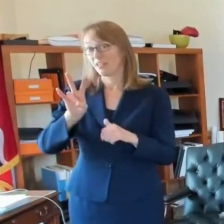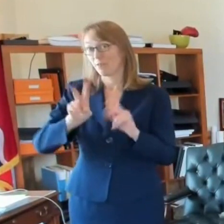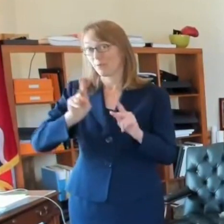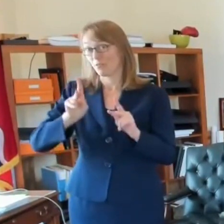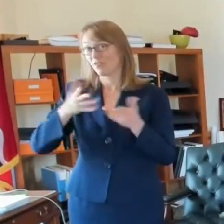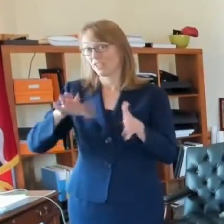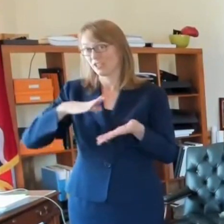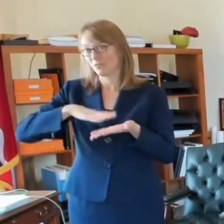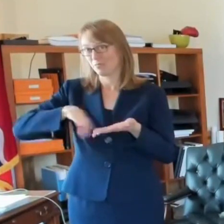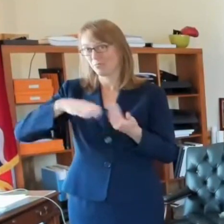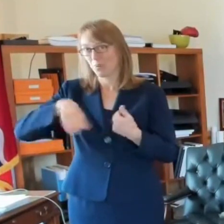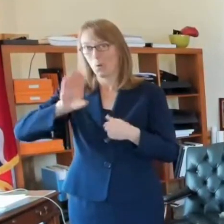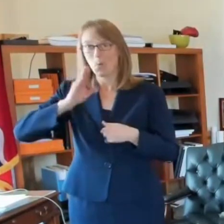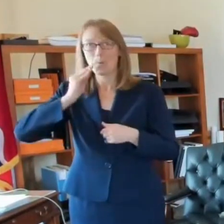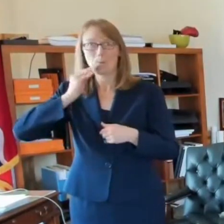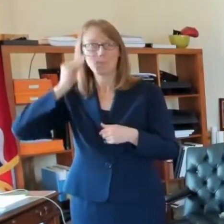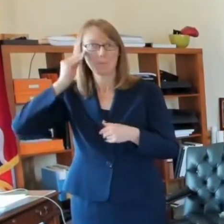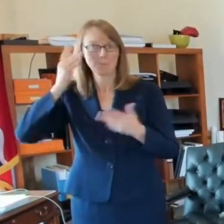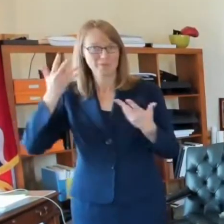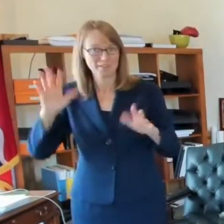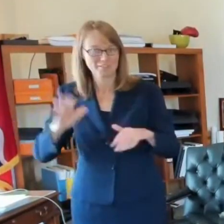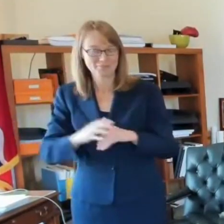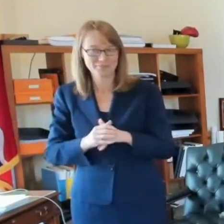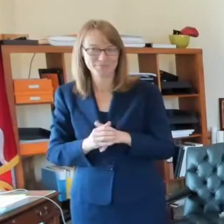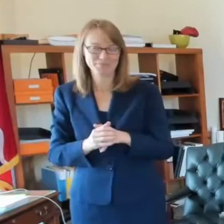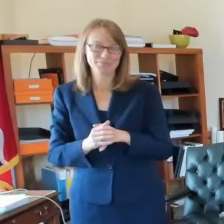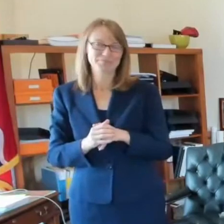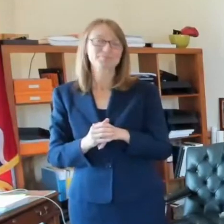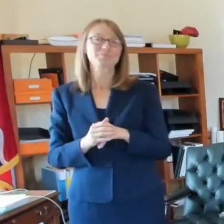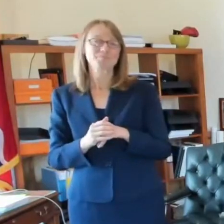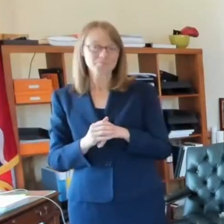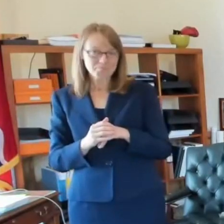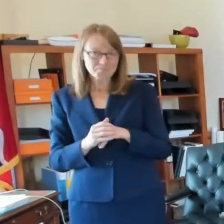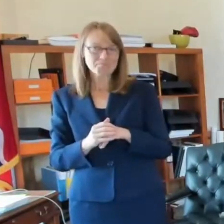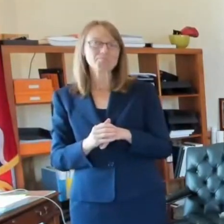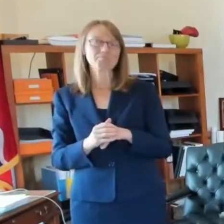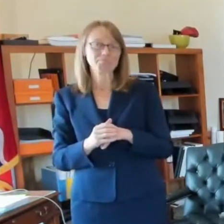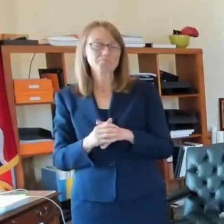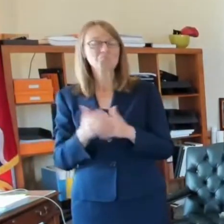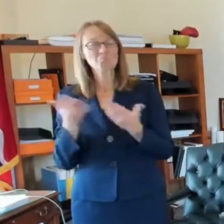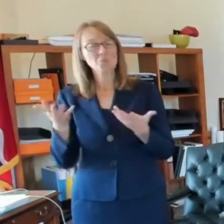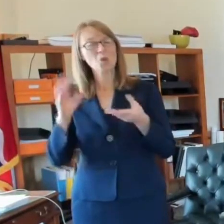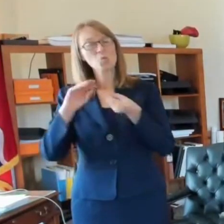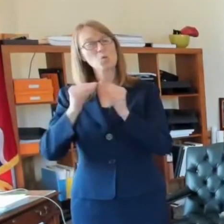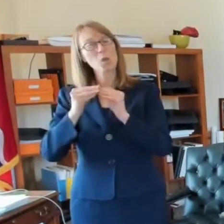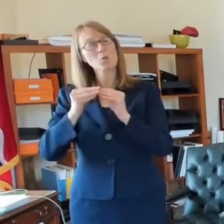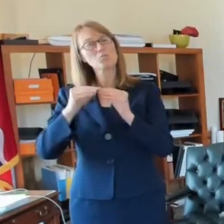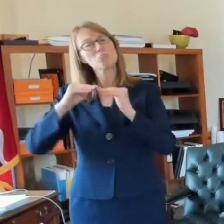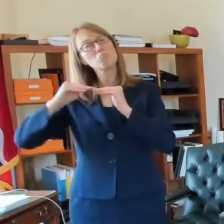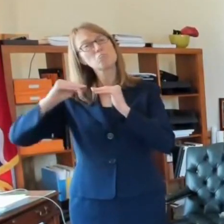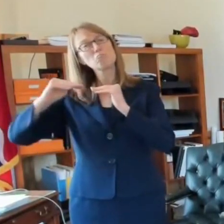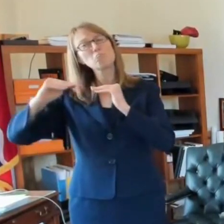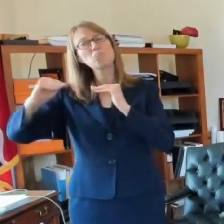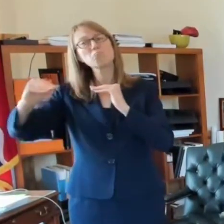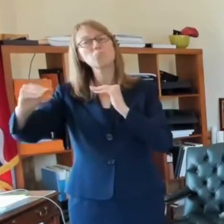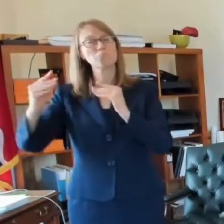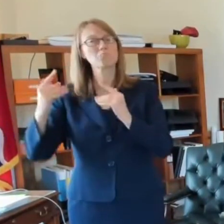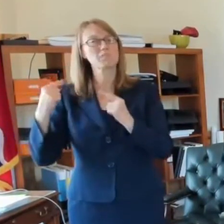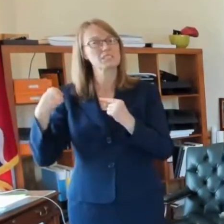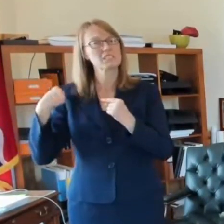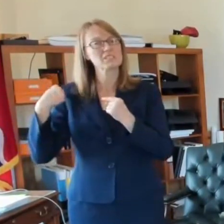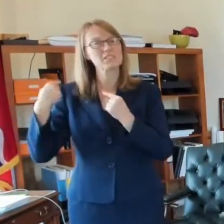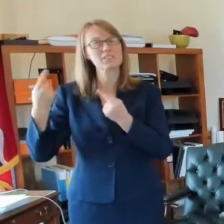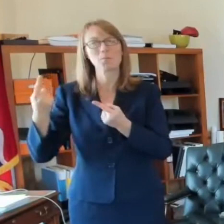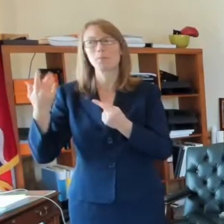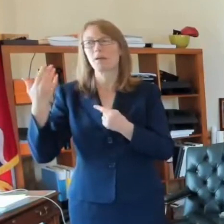discharged. So really these numbers are pretty much plateaued from when you look back over